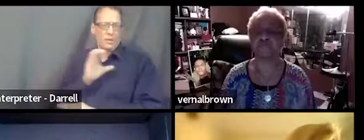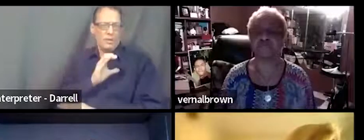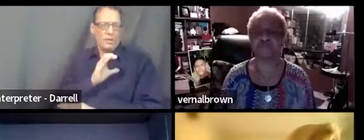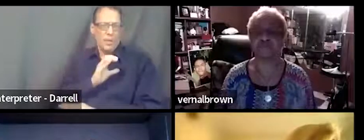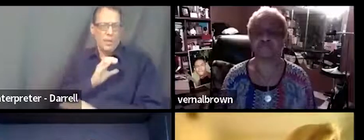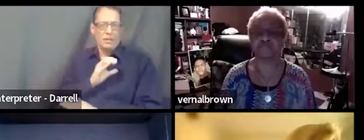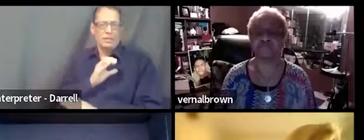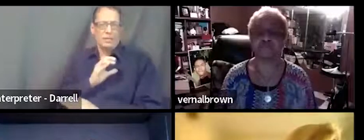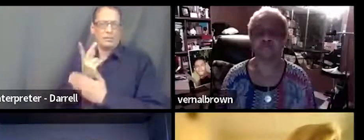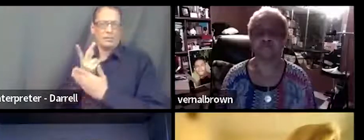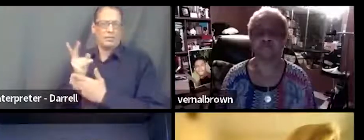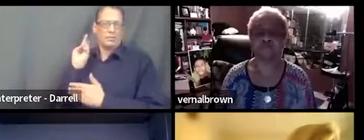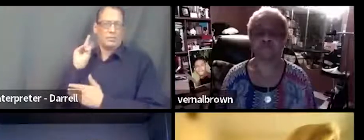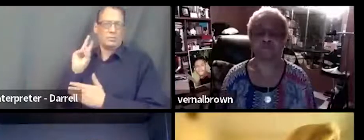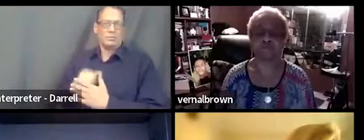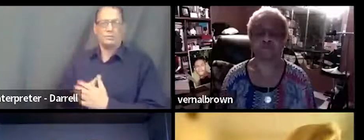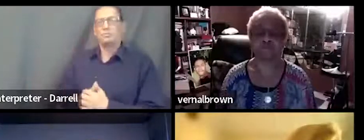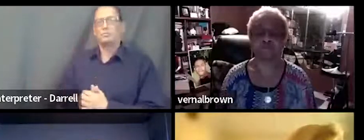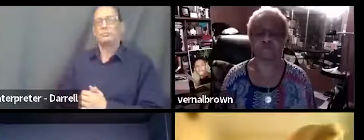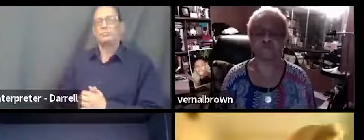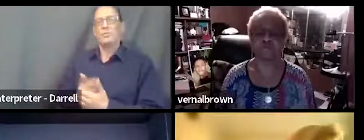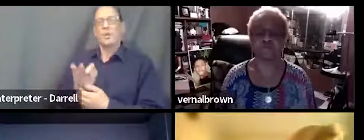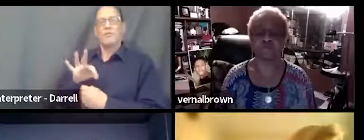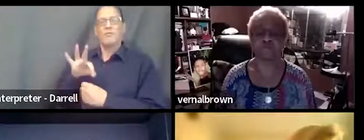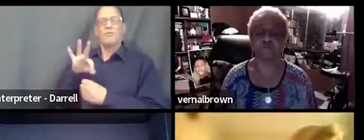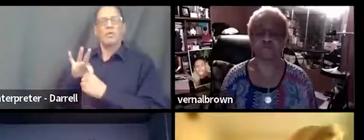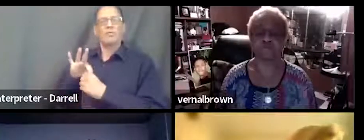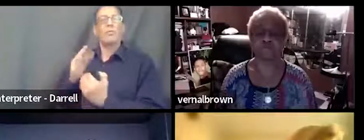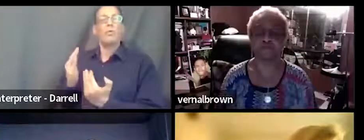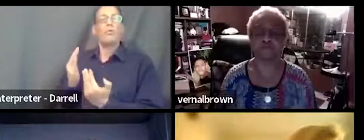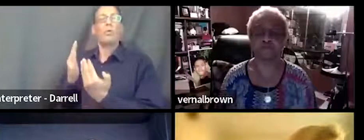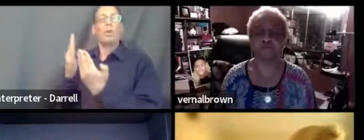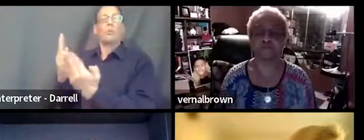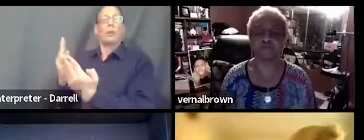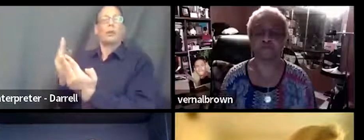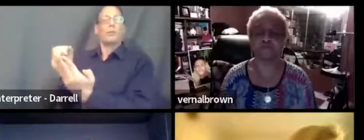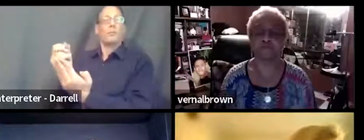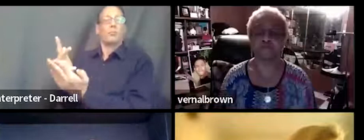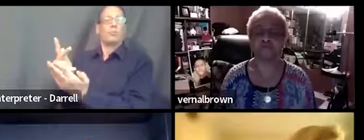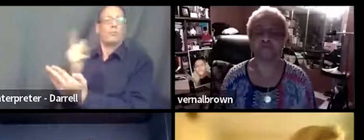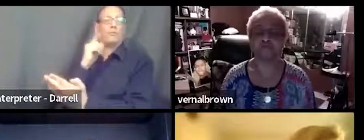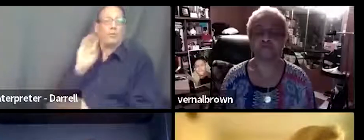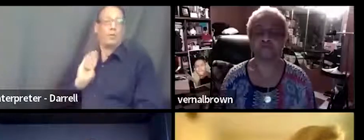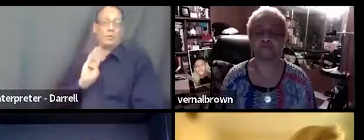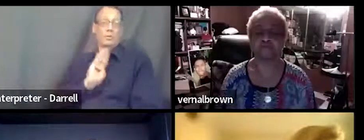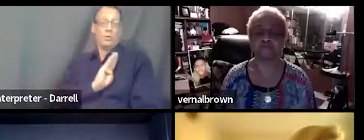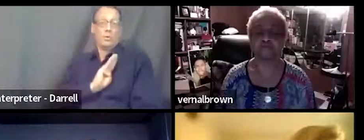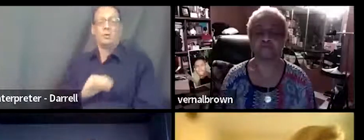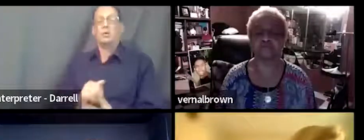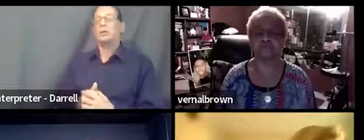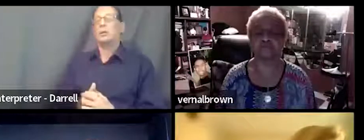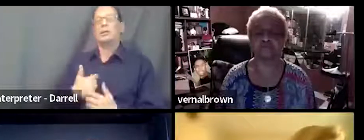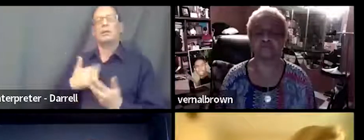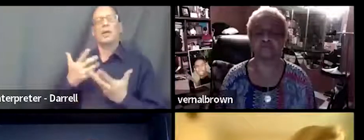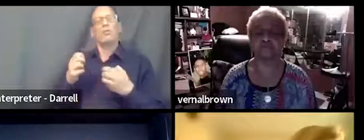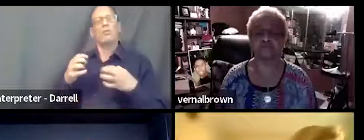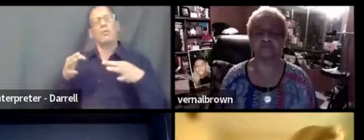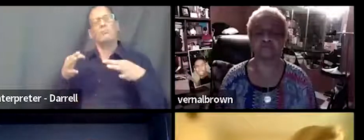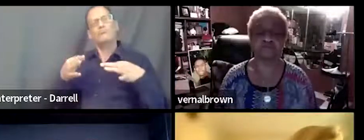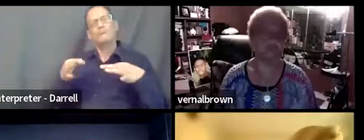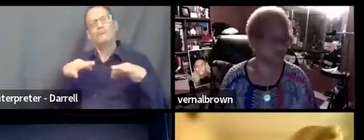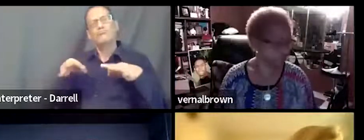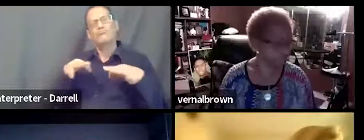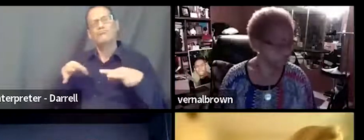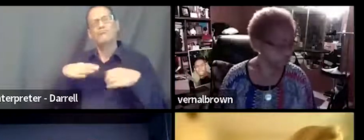couple of weeks ago and was voted as a recommendation for approval to the full board. I just wanted to give you an overview of the